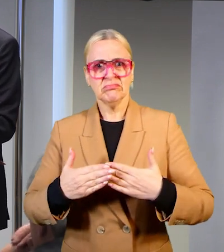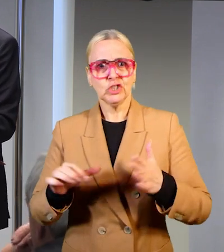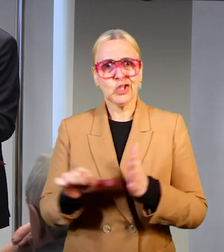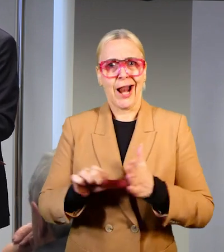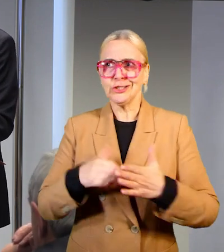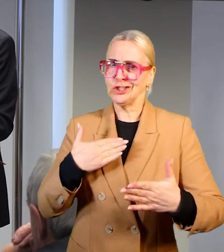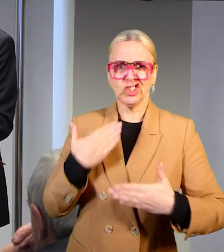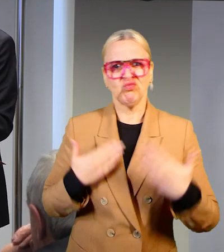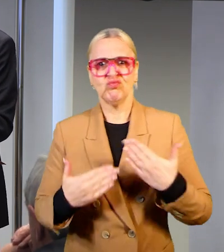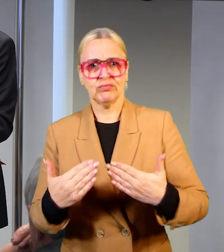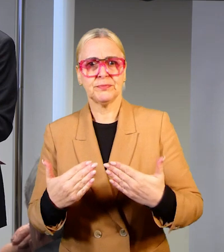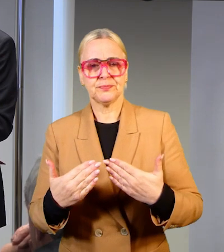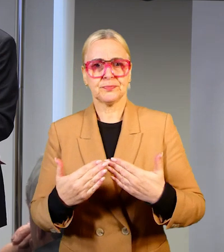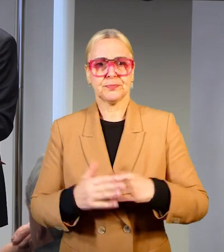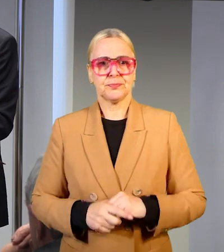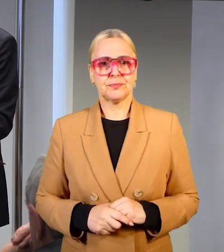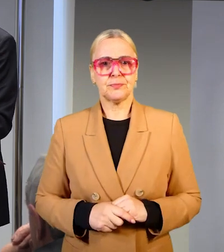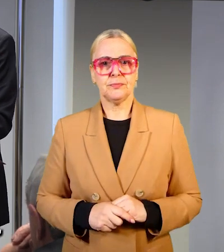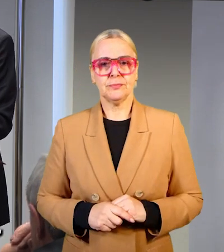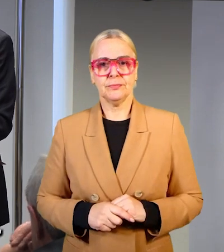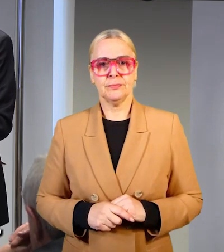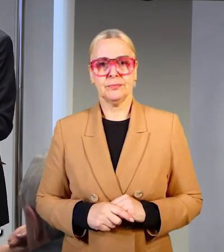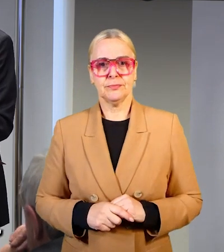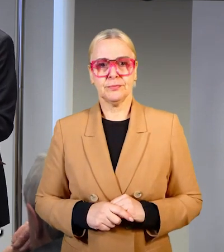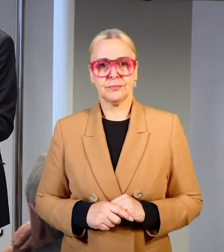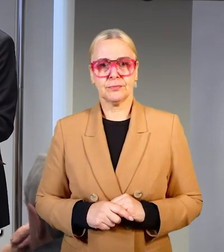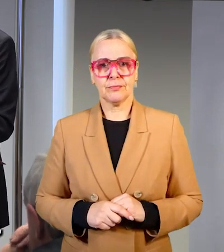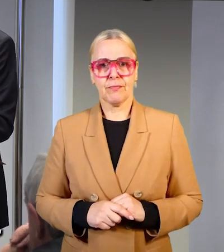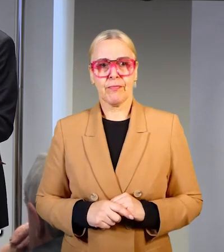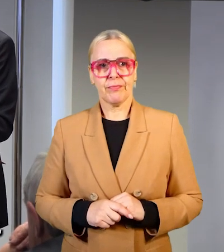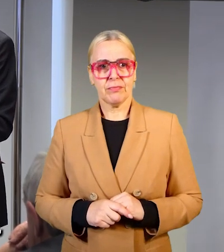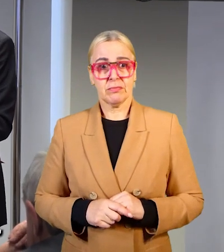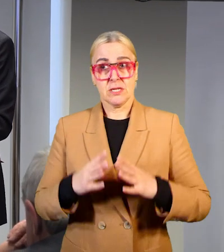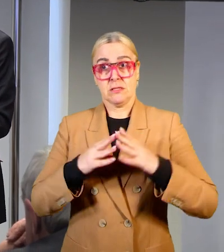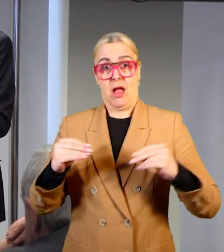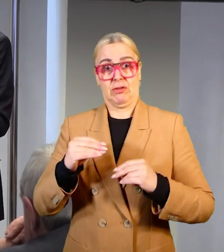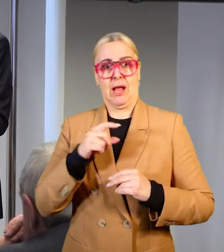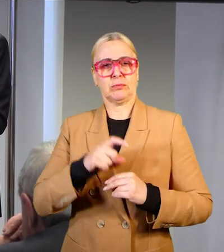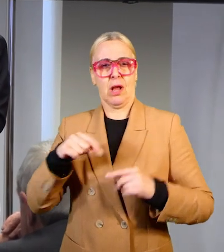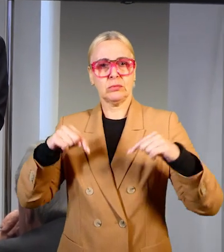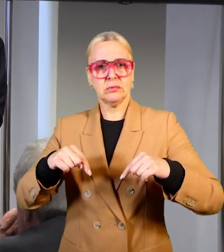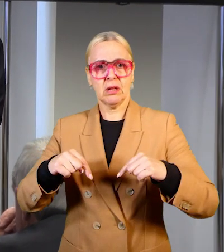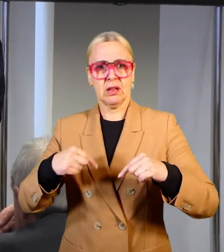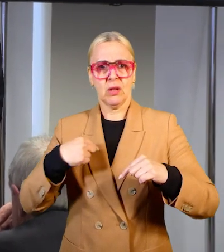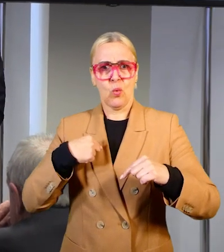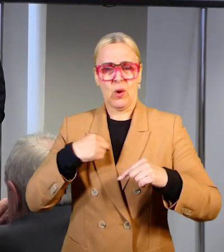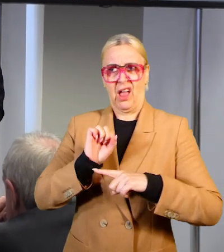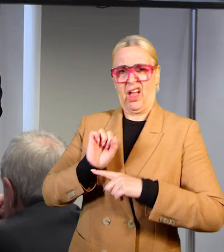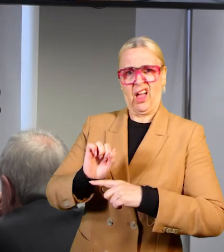that need fixing, looking for new opportunities to deliver services more efficiently and stepping up to the